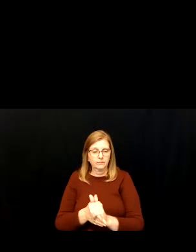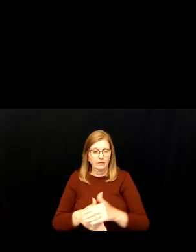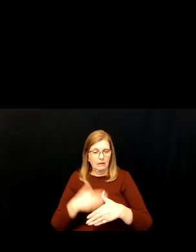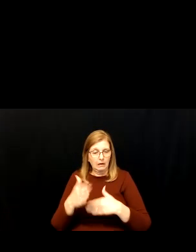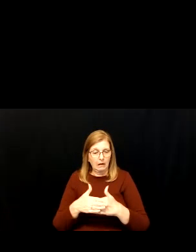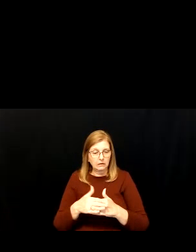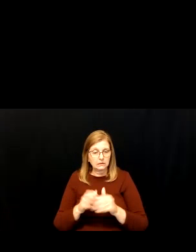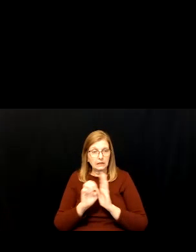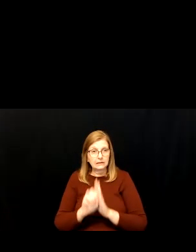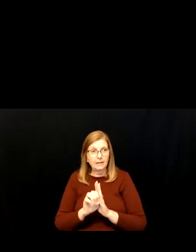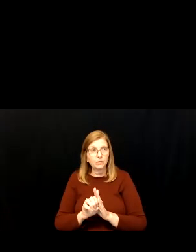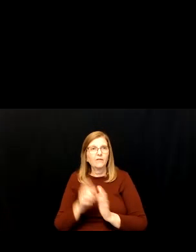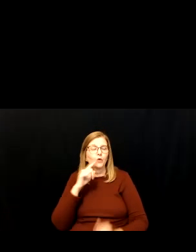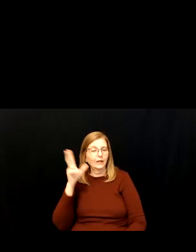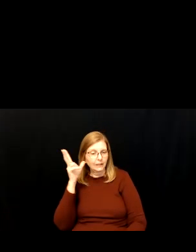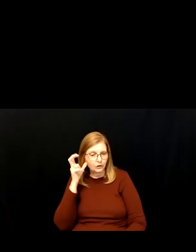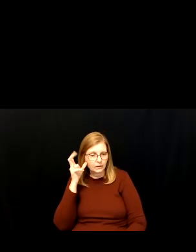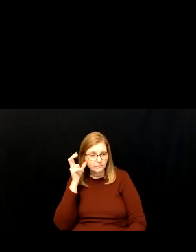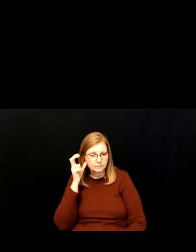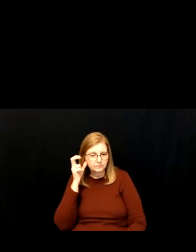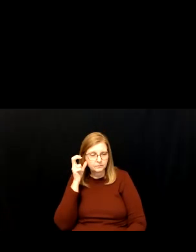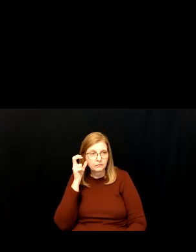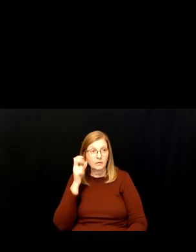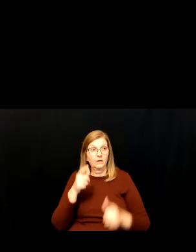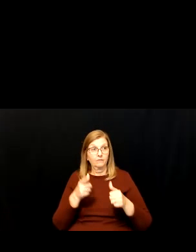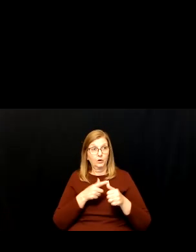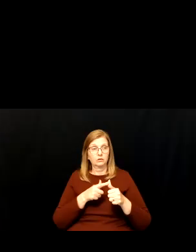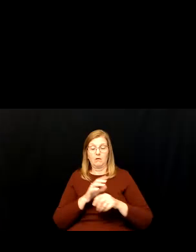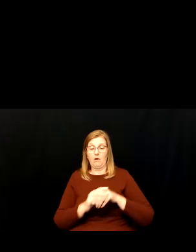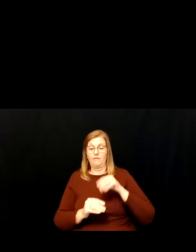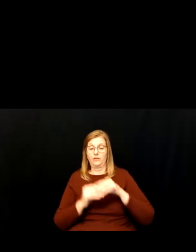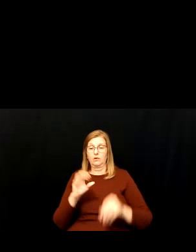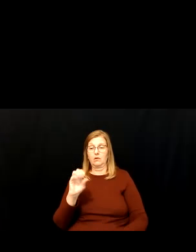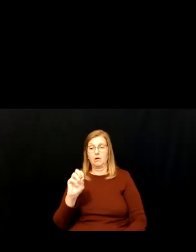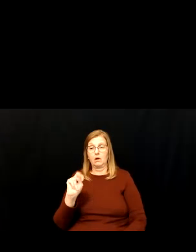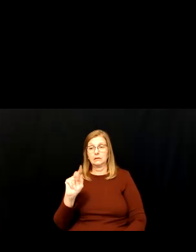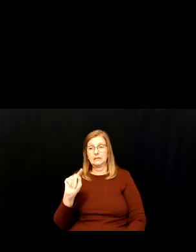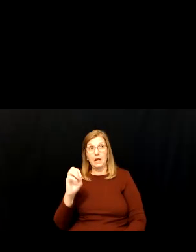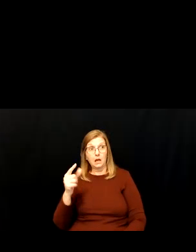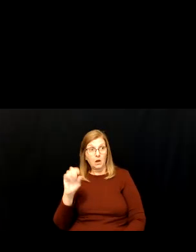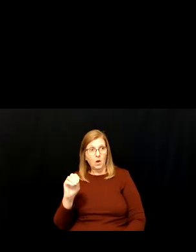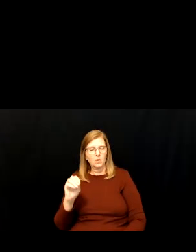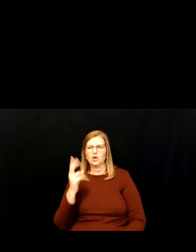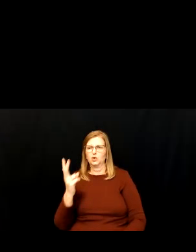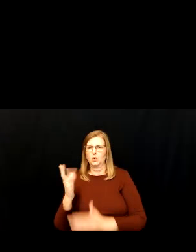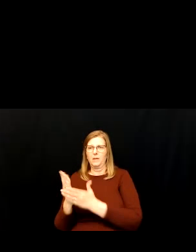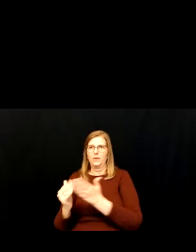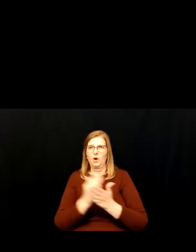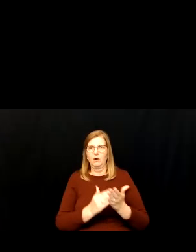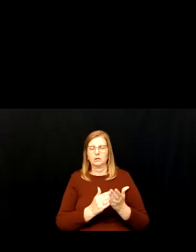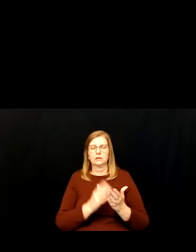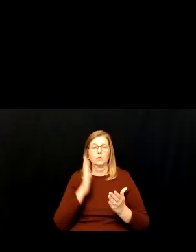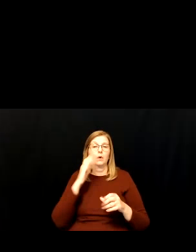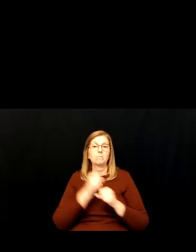are for hearing. The first is the Comfort Contago, and it is 2 pieces, and it will